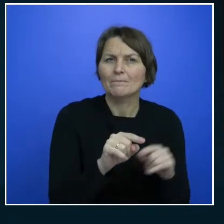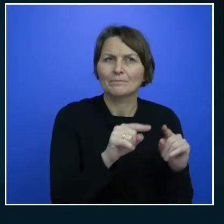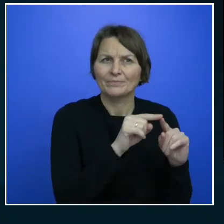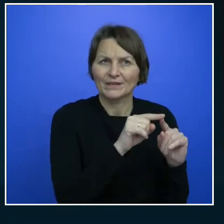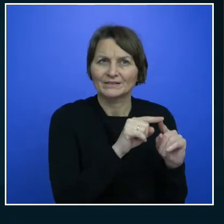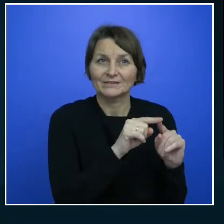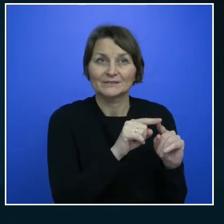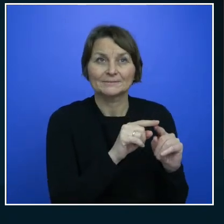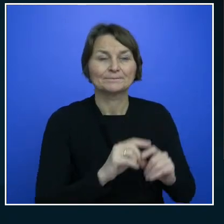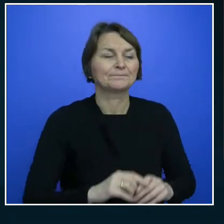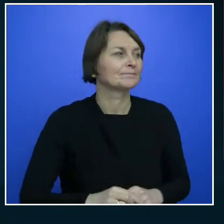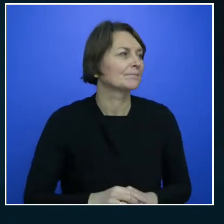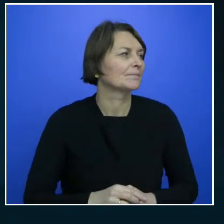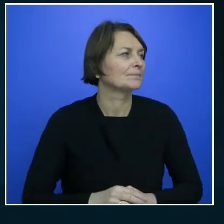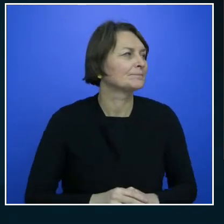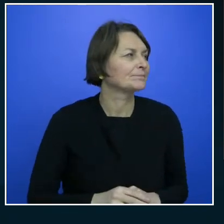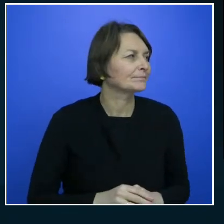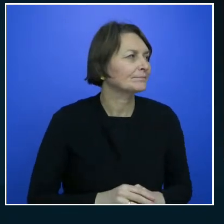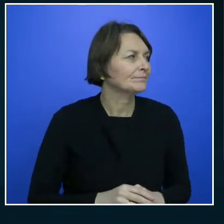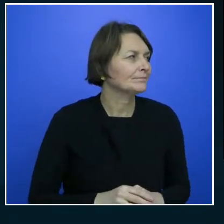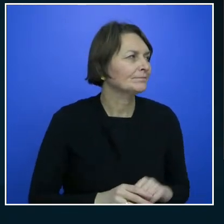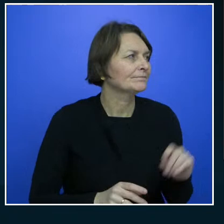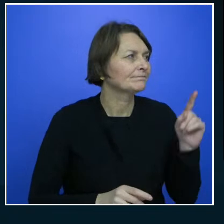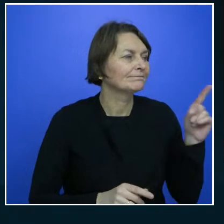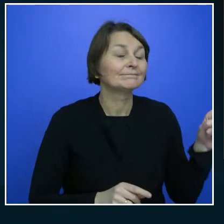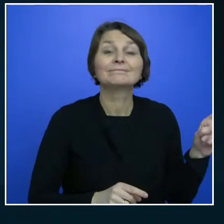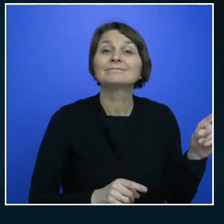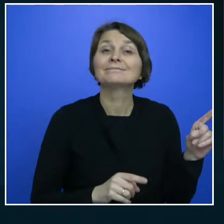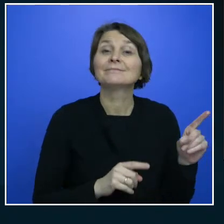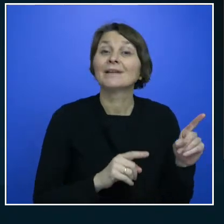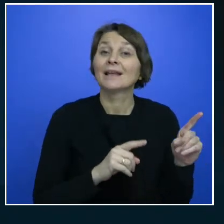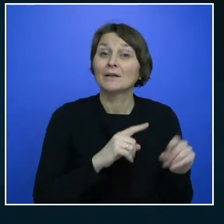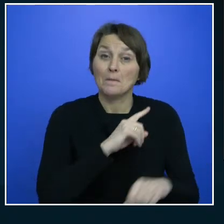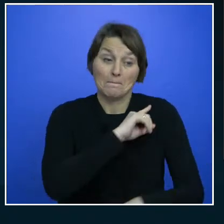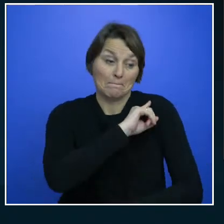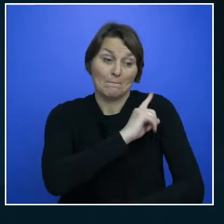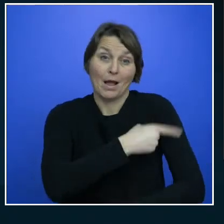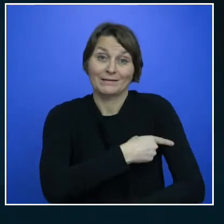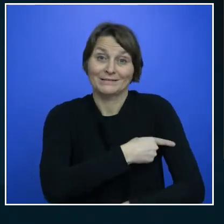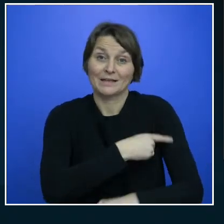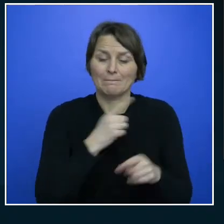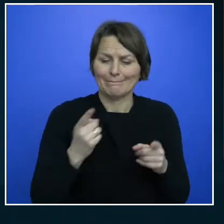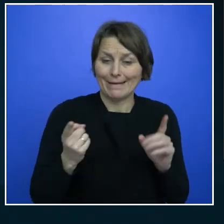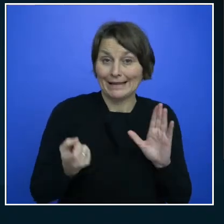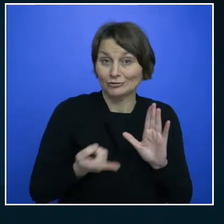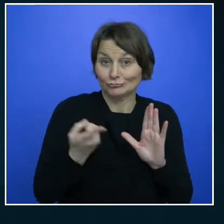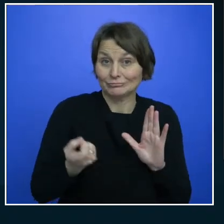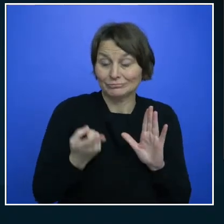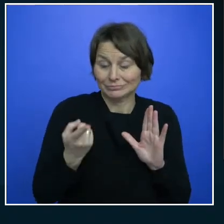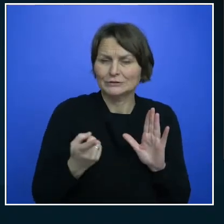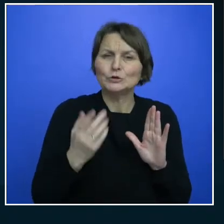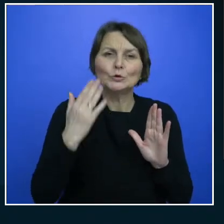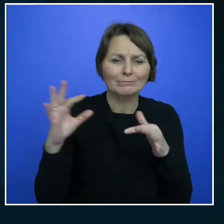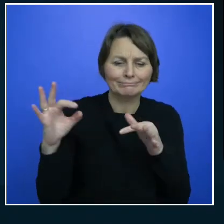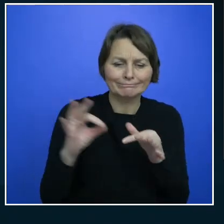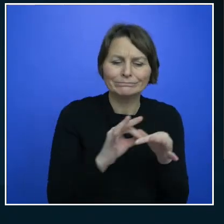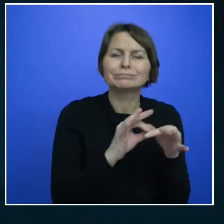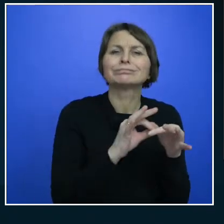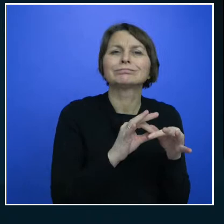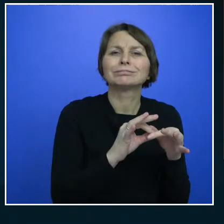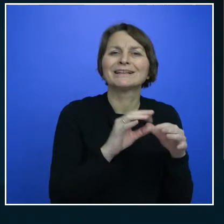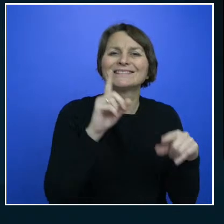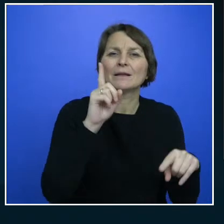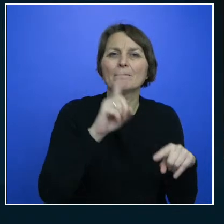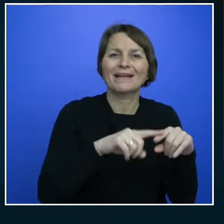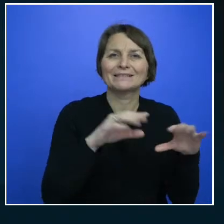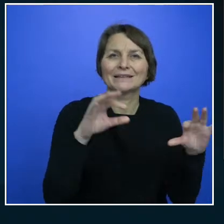the bicep engine, the transpile engine, knows that it needs to have the depends on section in there. Let me ask